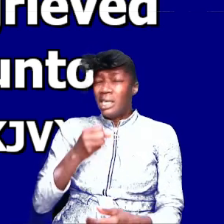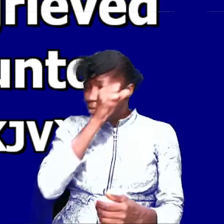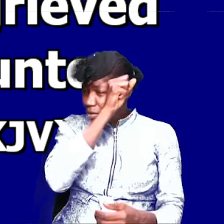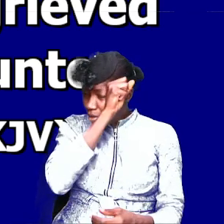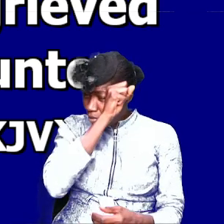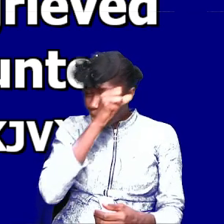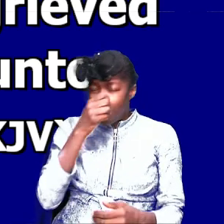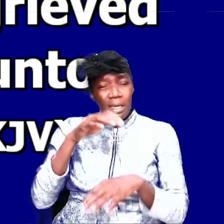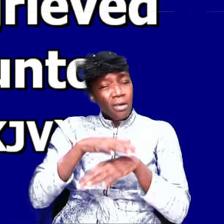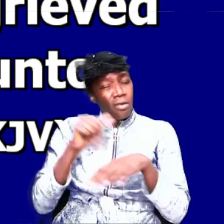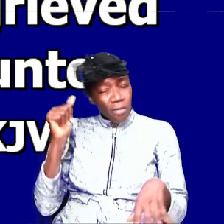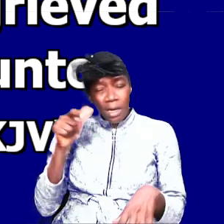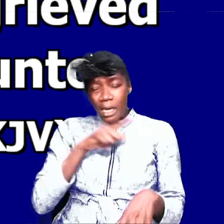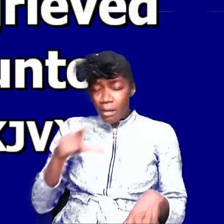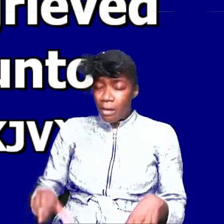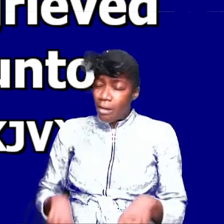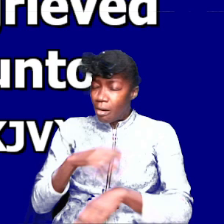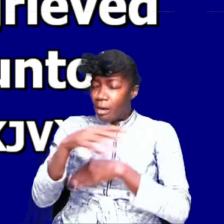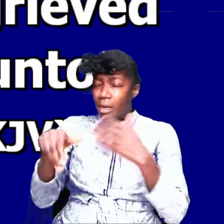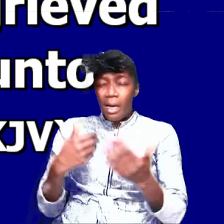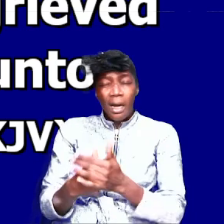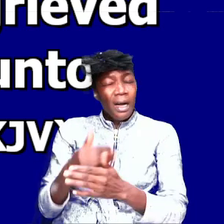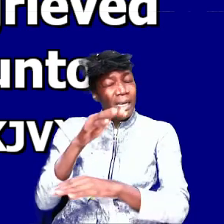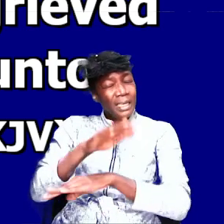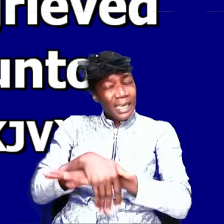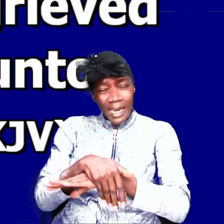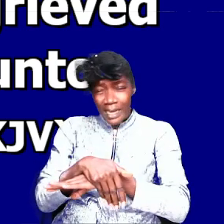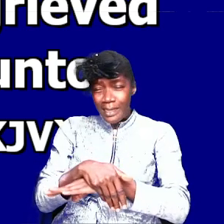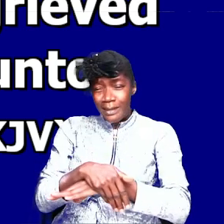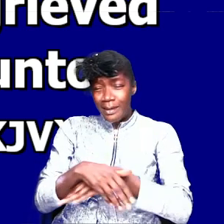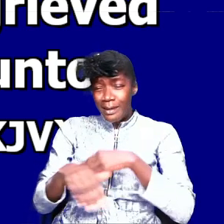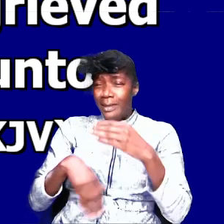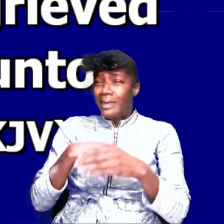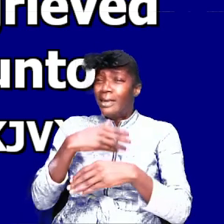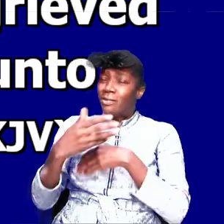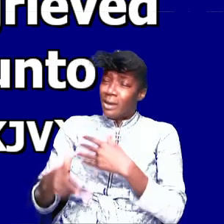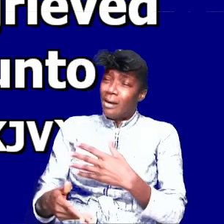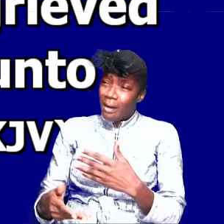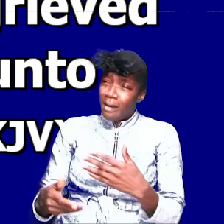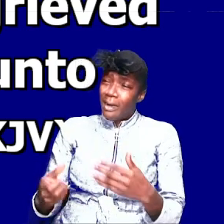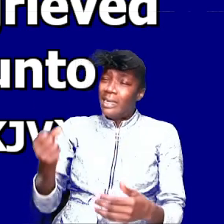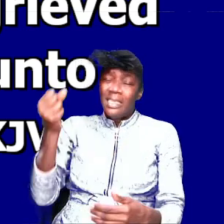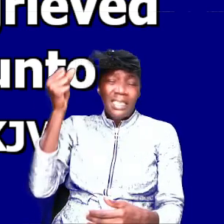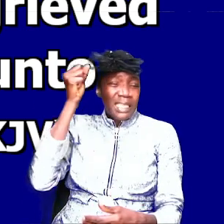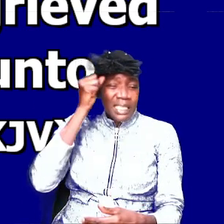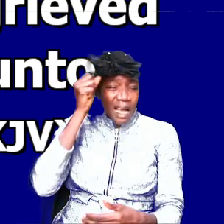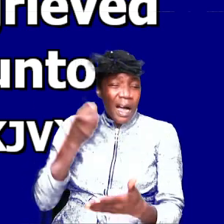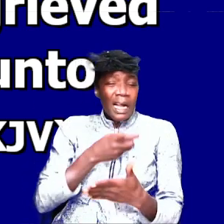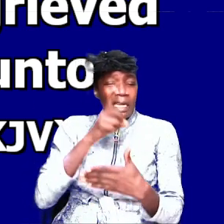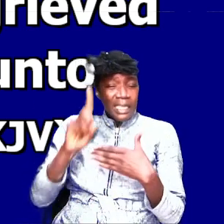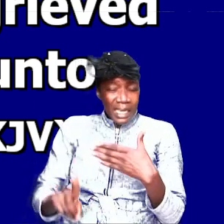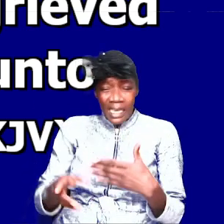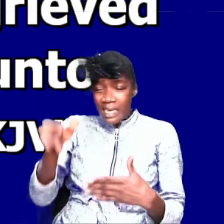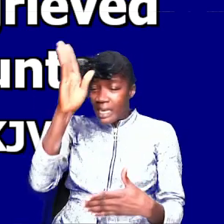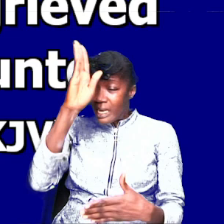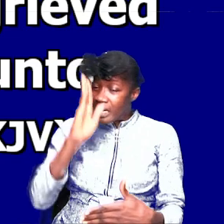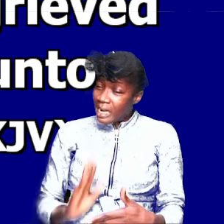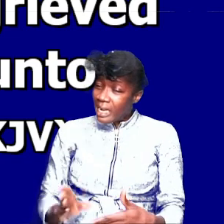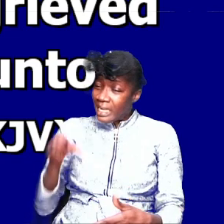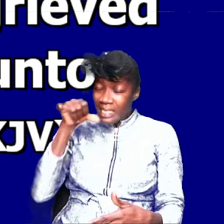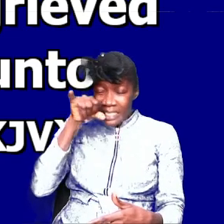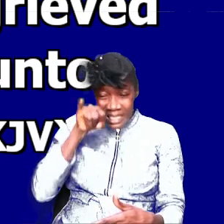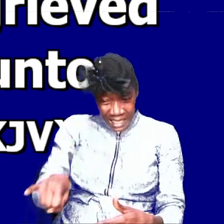Lord all night. So after all that Saul did, God was still willing to work with